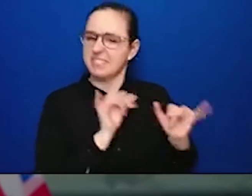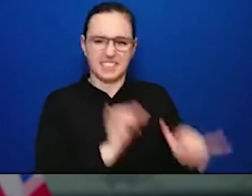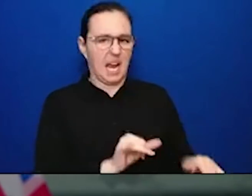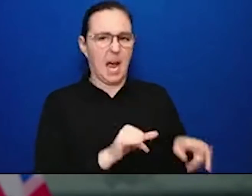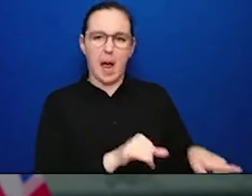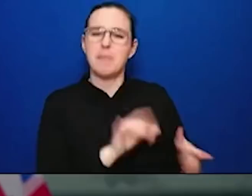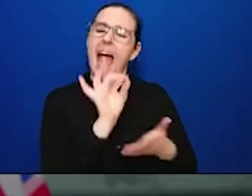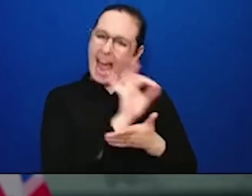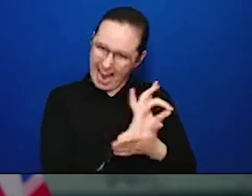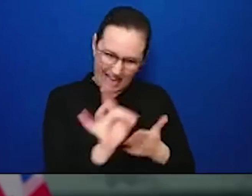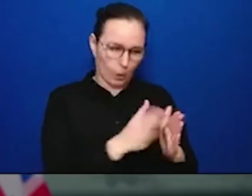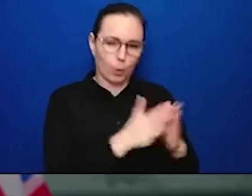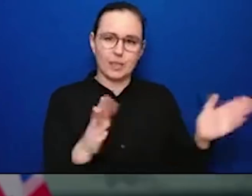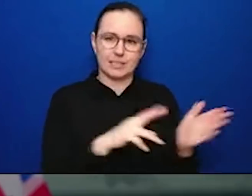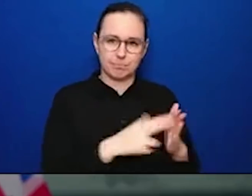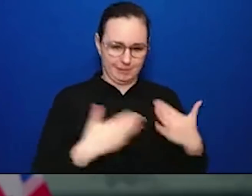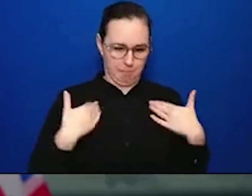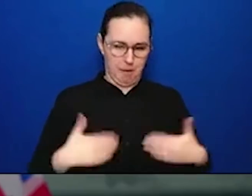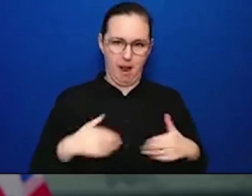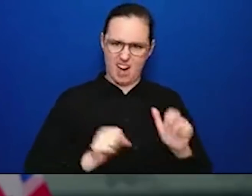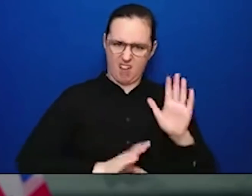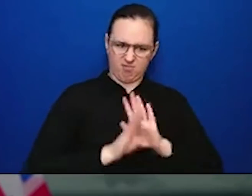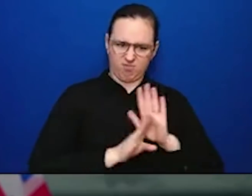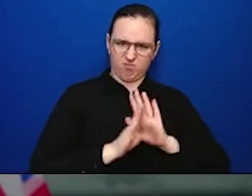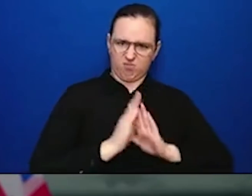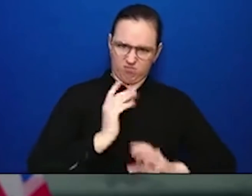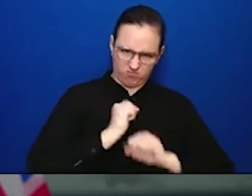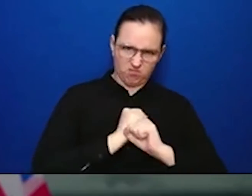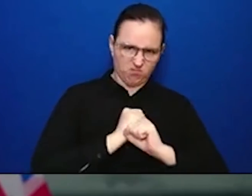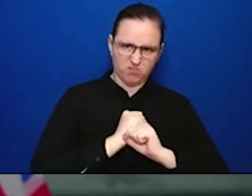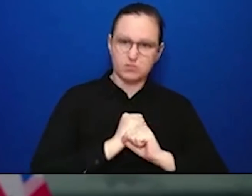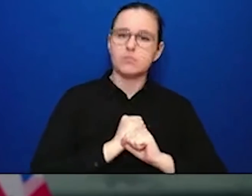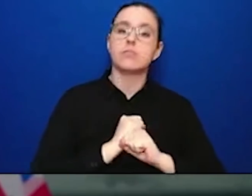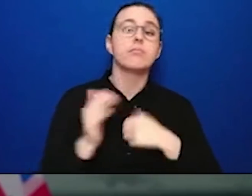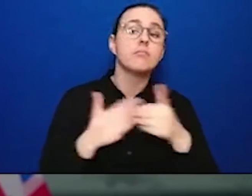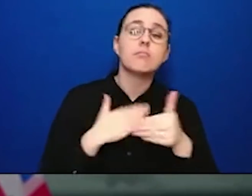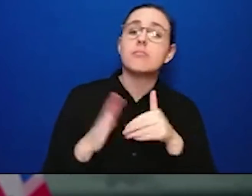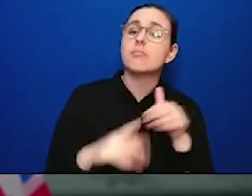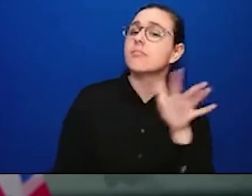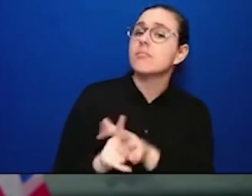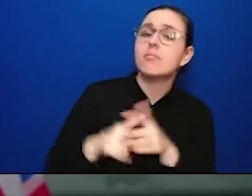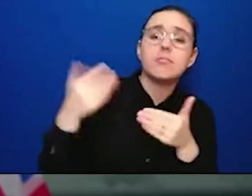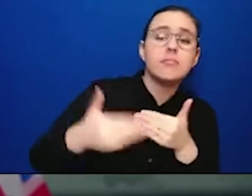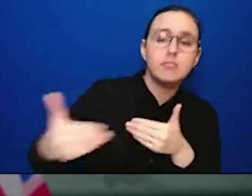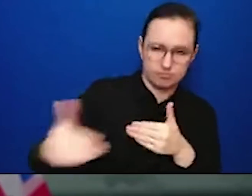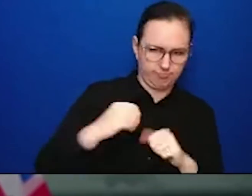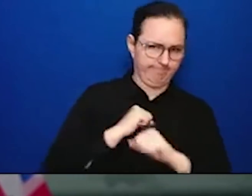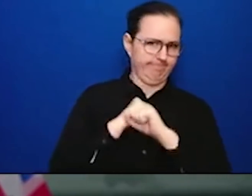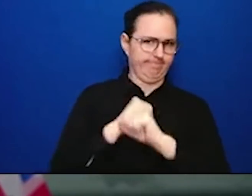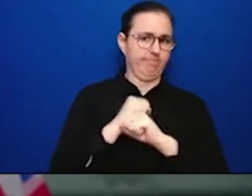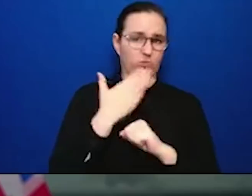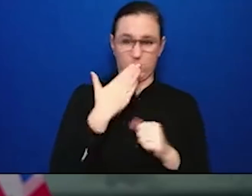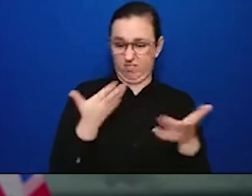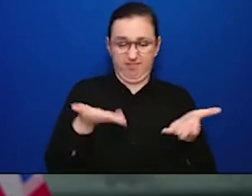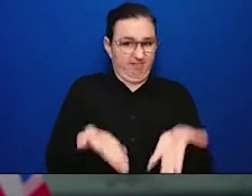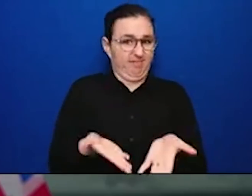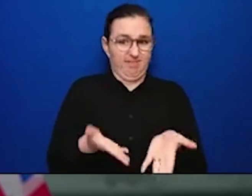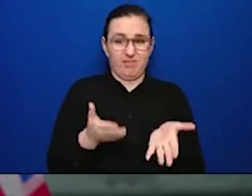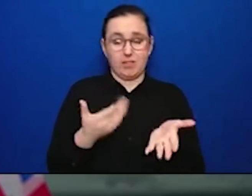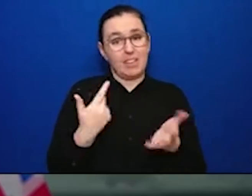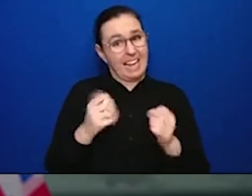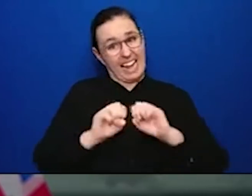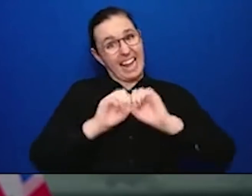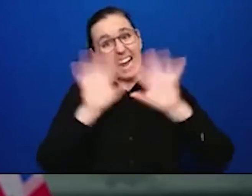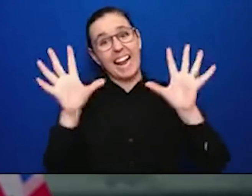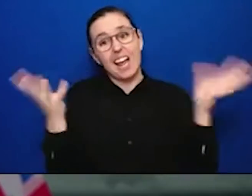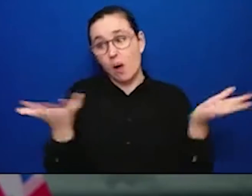best, longest lasting protection for whatever comes next. I think it's very clear we're going to be living with this virus in its many